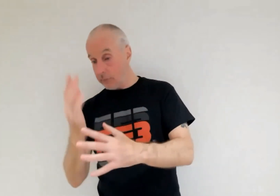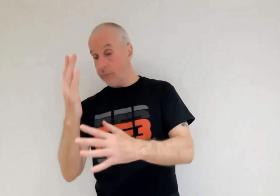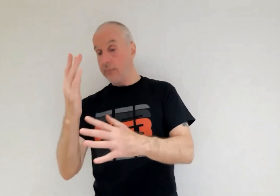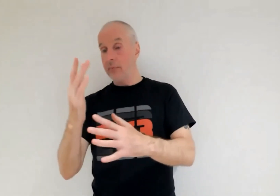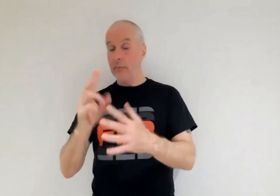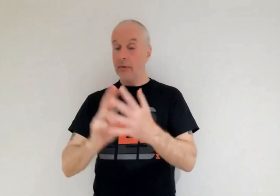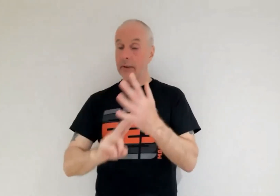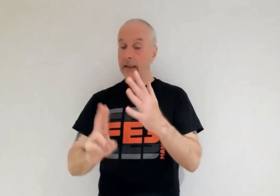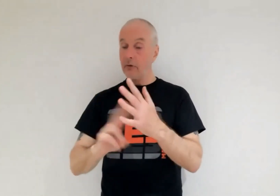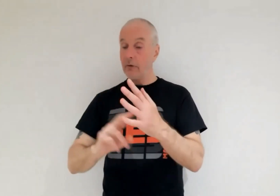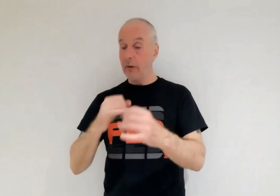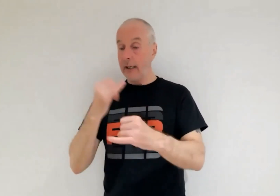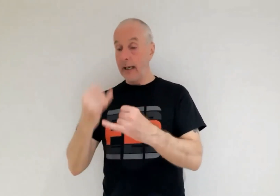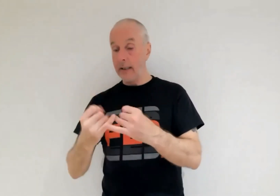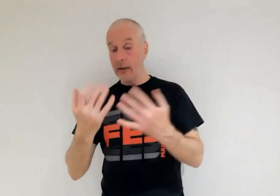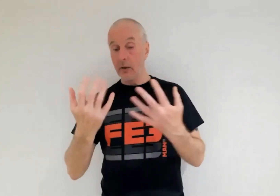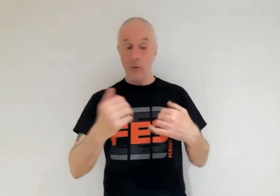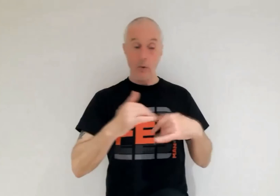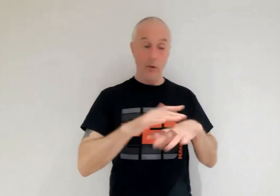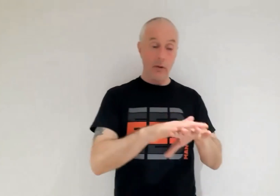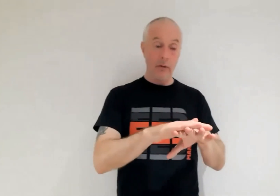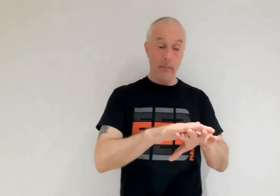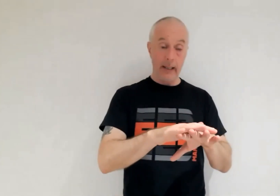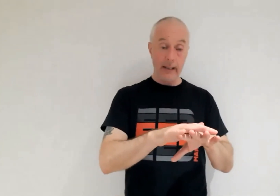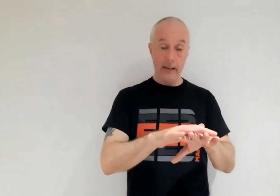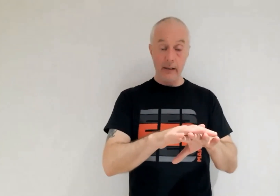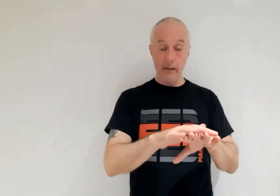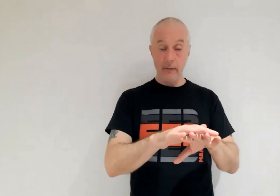So theoretically, the